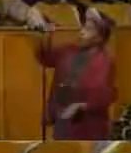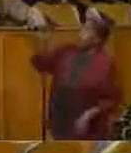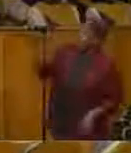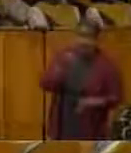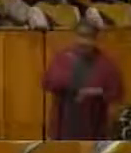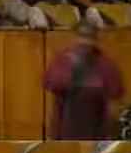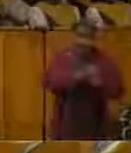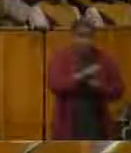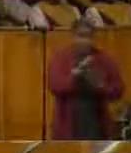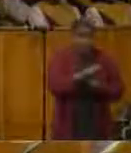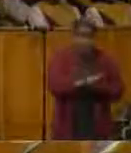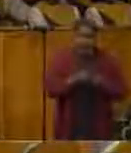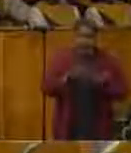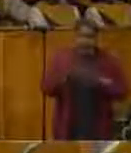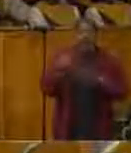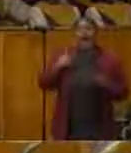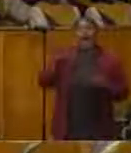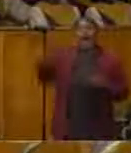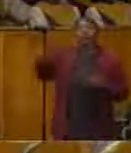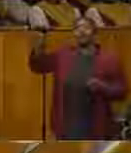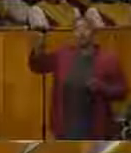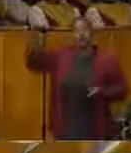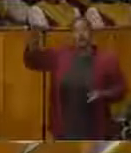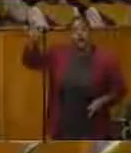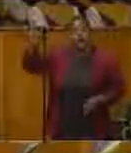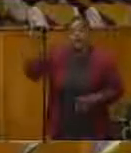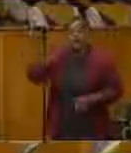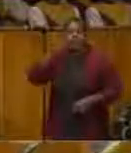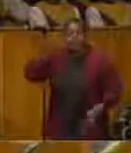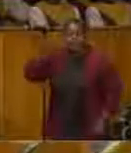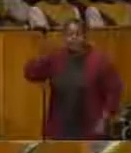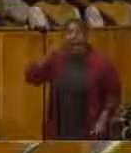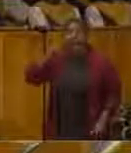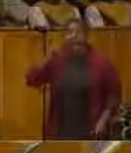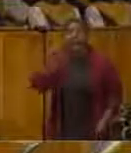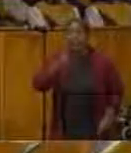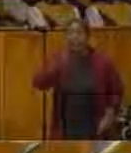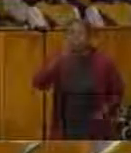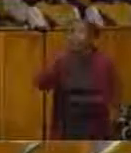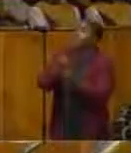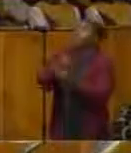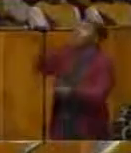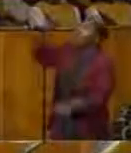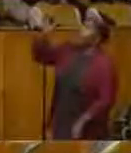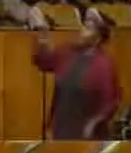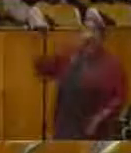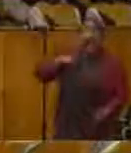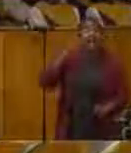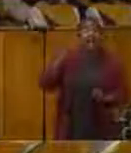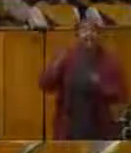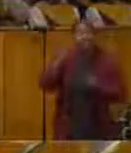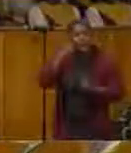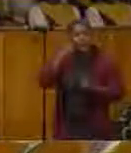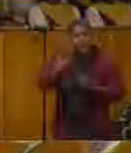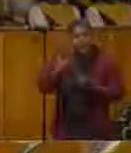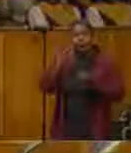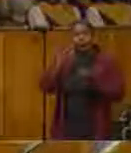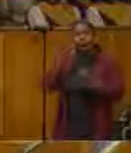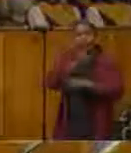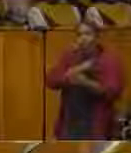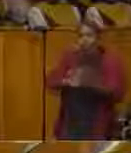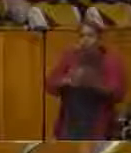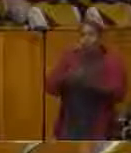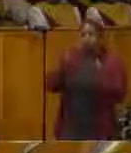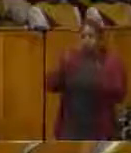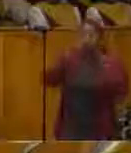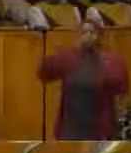my money, I trust God. I give because I love God. I give because I want the Lord to make a